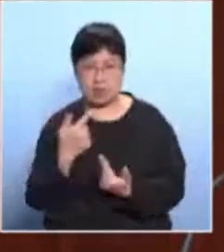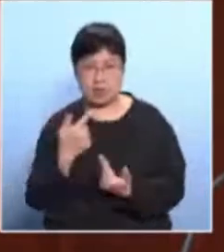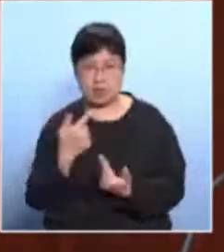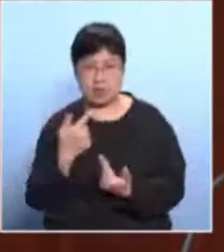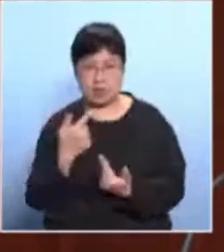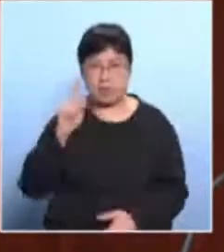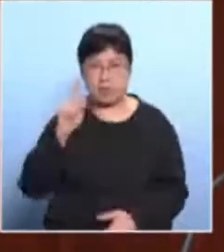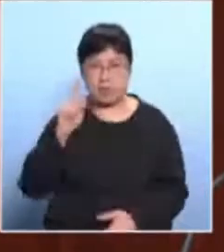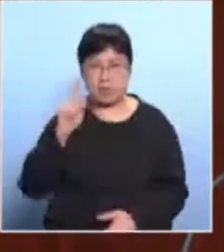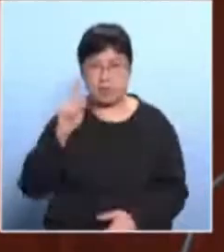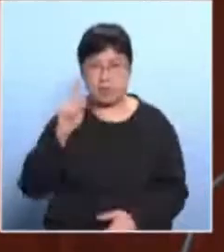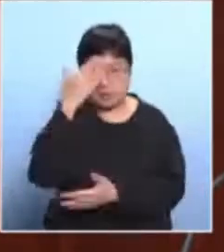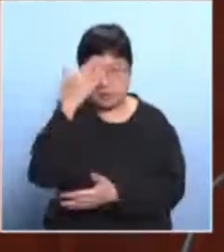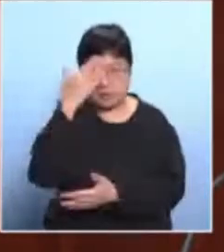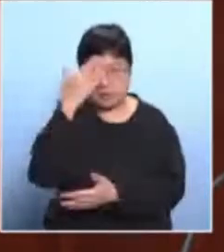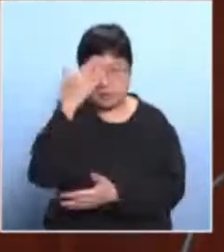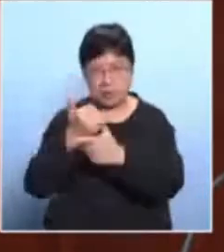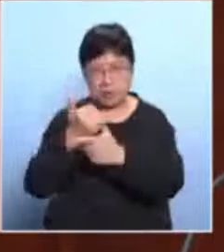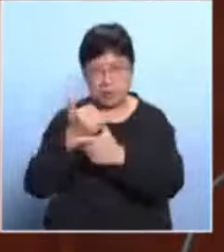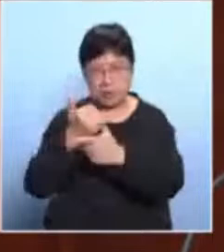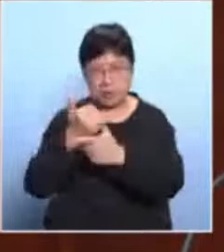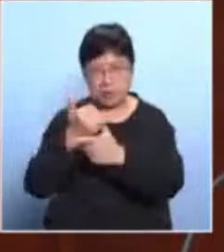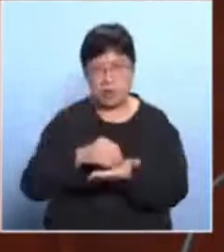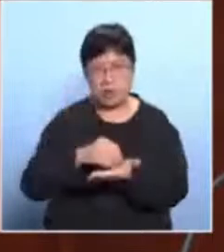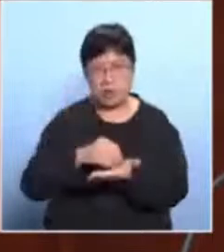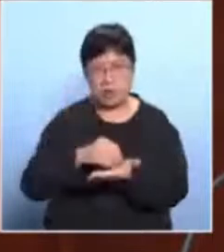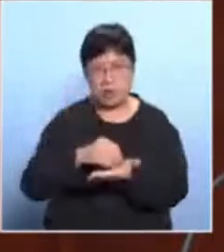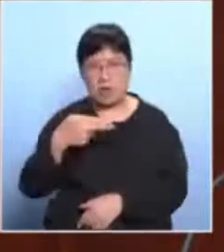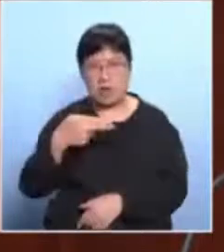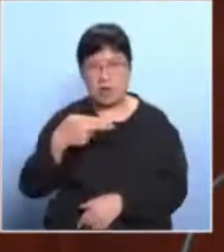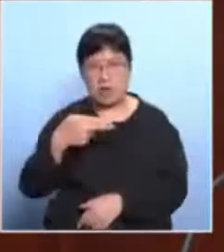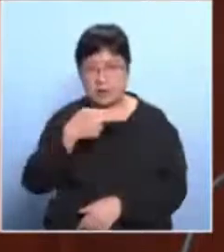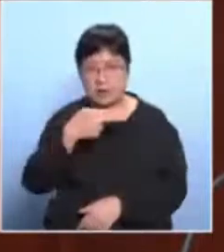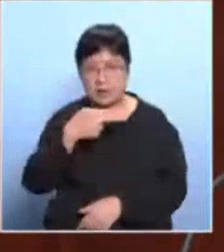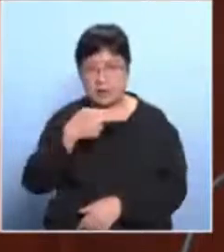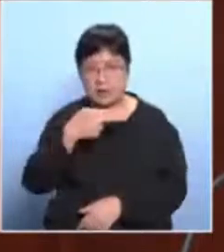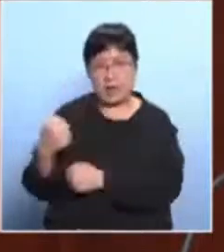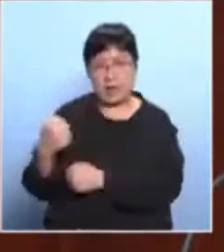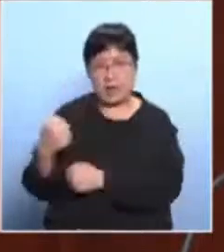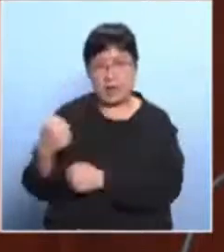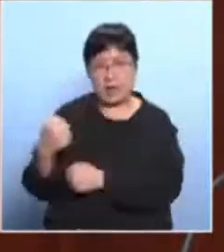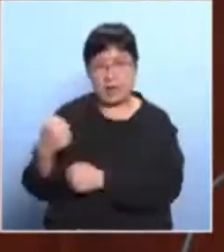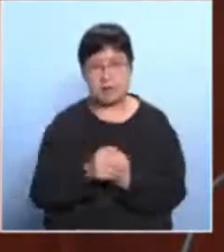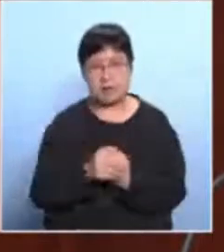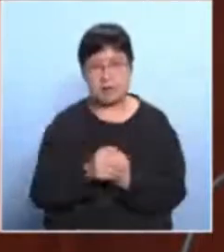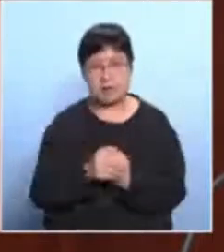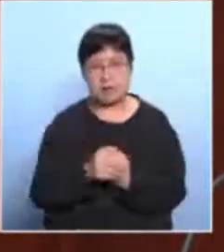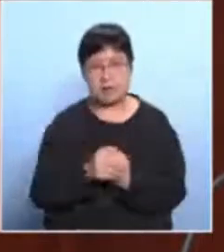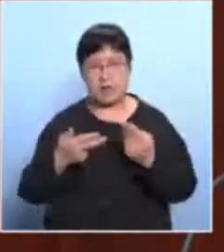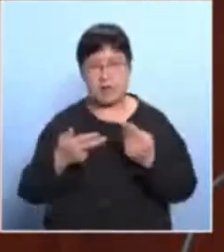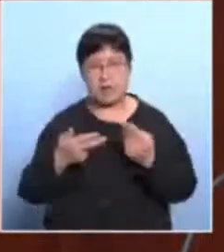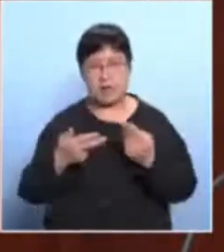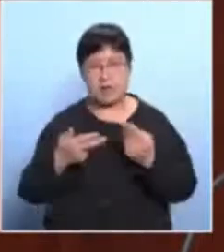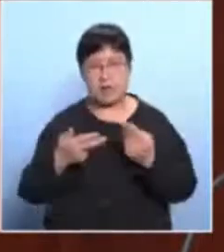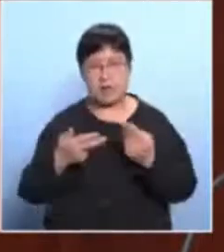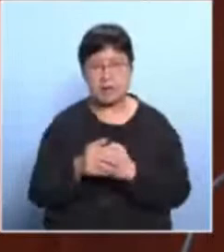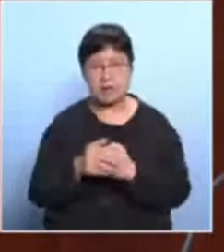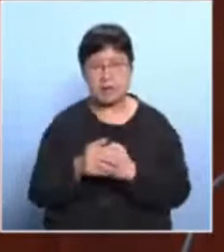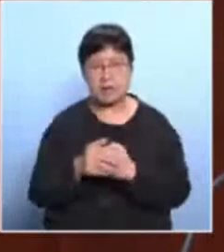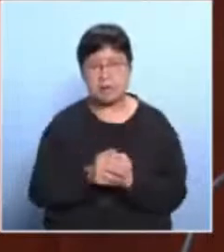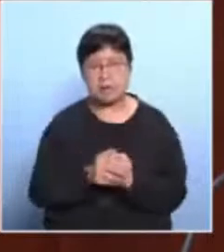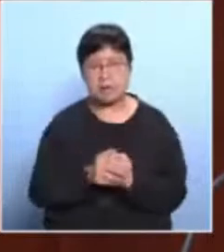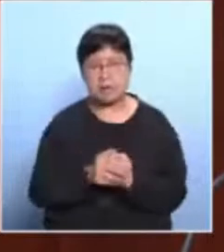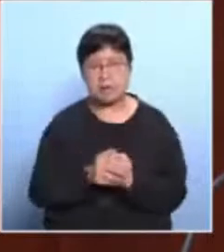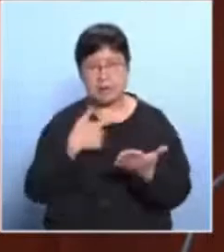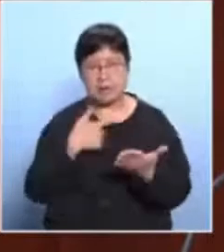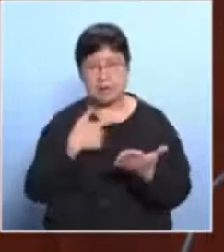formulate the strategy of hydrogen development in Hong Kong in the first half of next year and commence the preparatory work for the